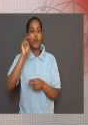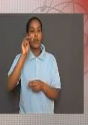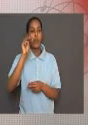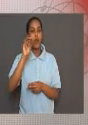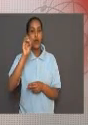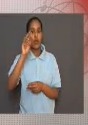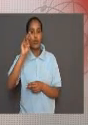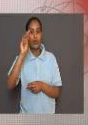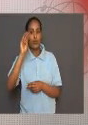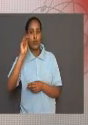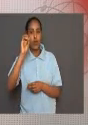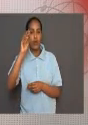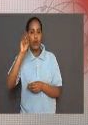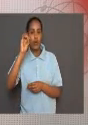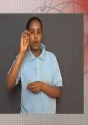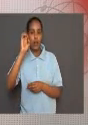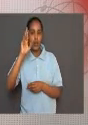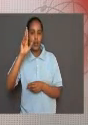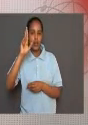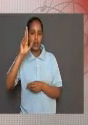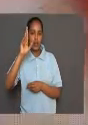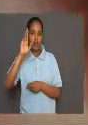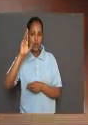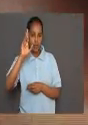units called monomers.